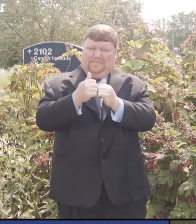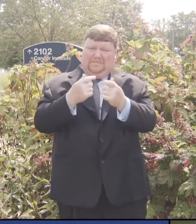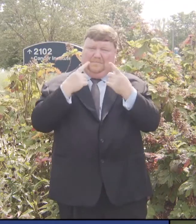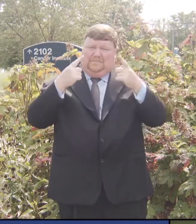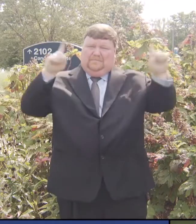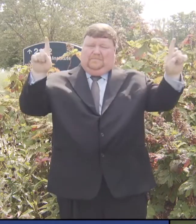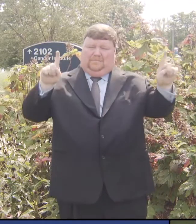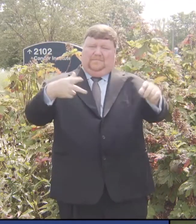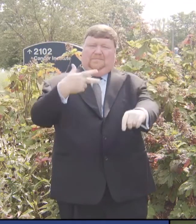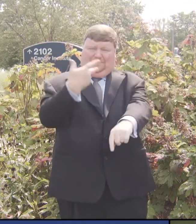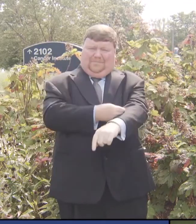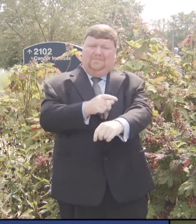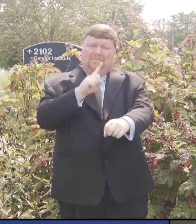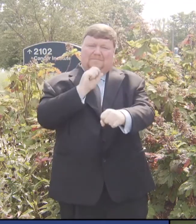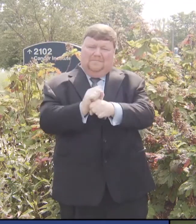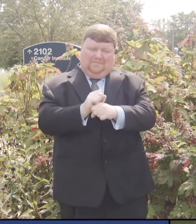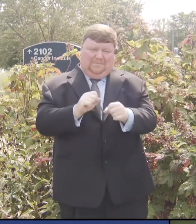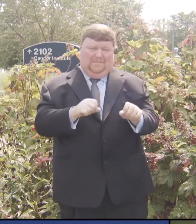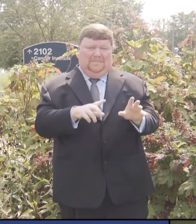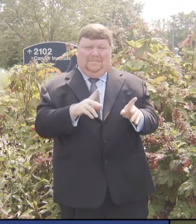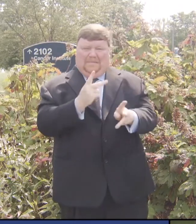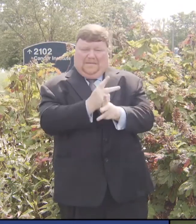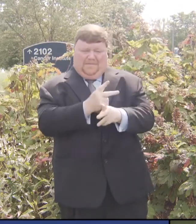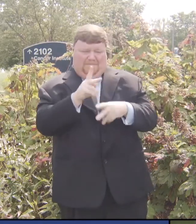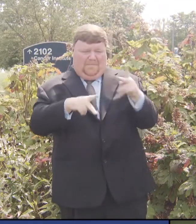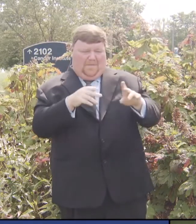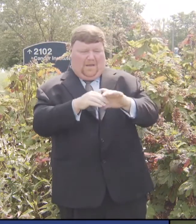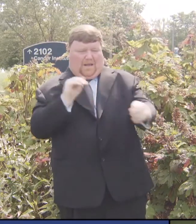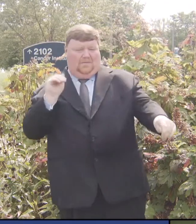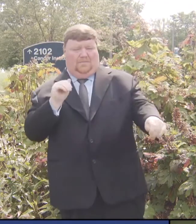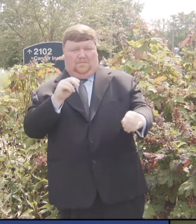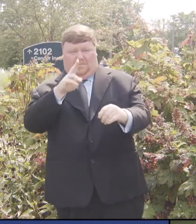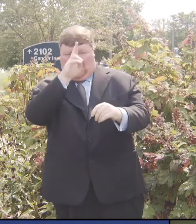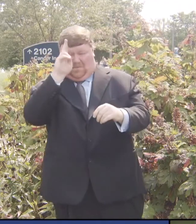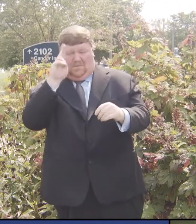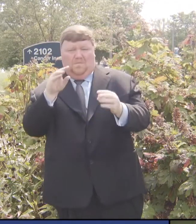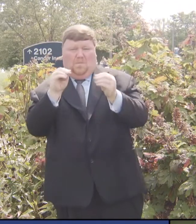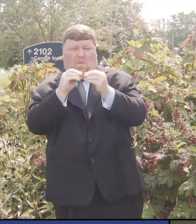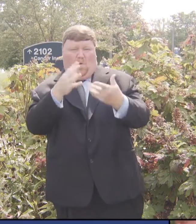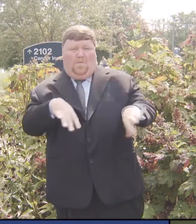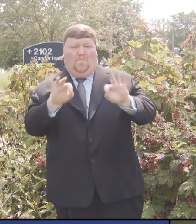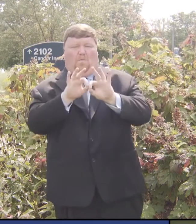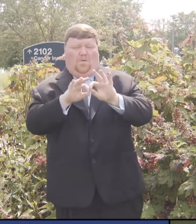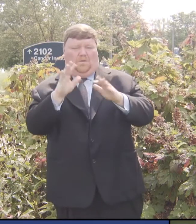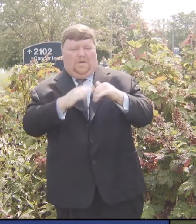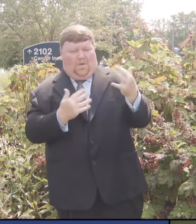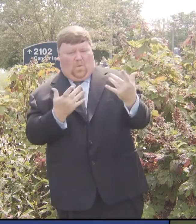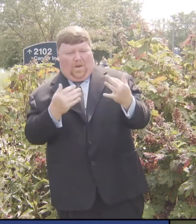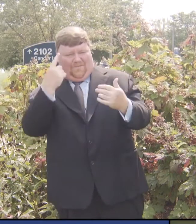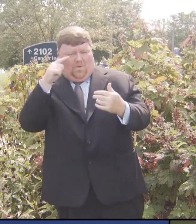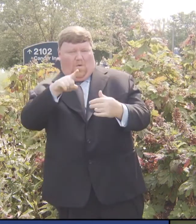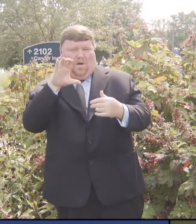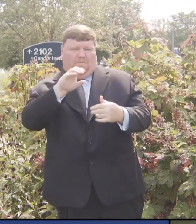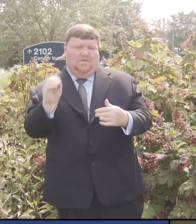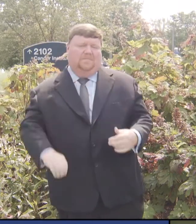these vaccines are at keeping folks out of the hospital beds is a more important point to be out there right now than waiting for that 100%.